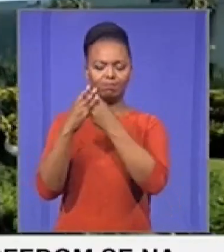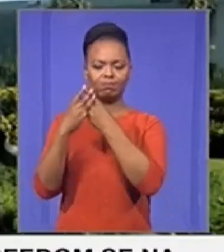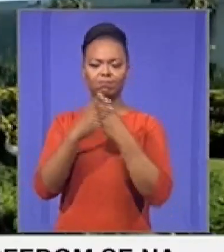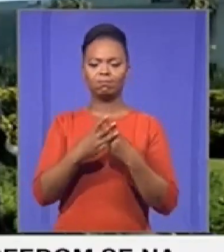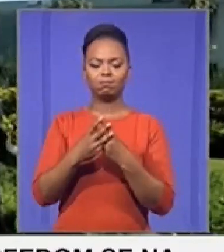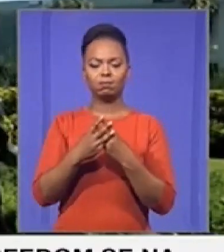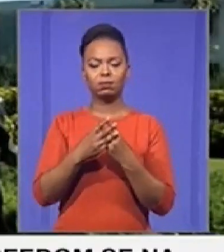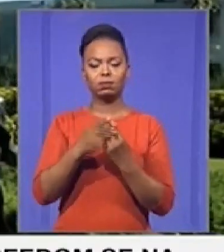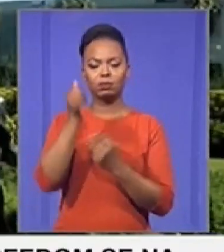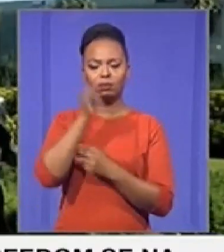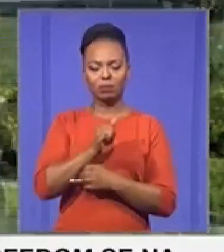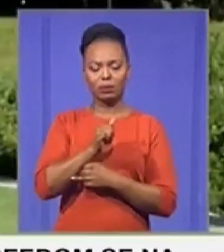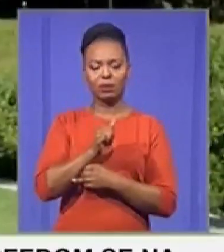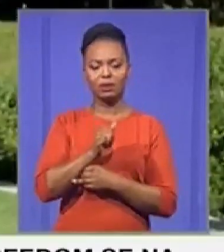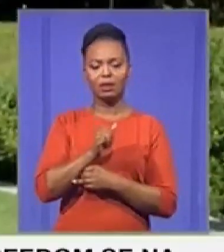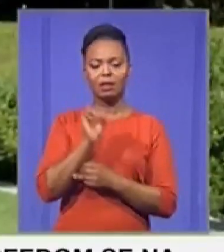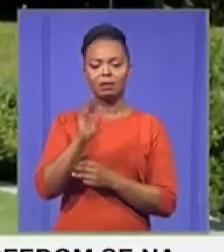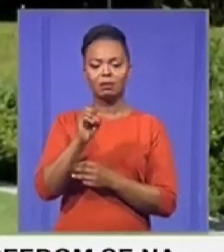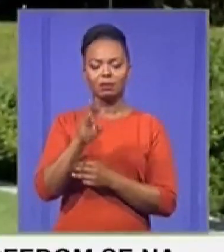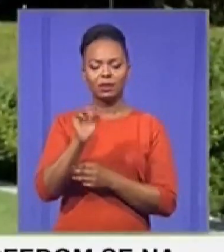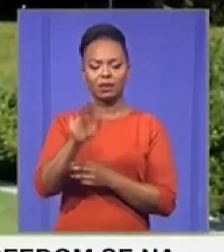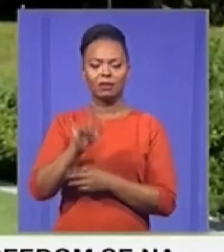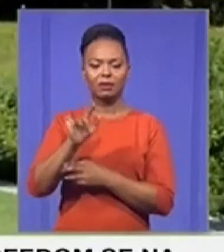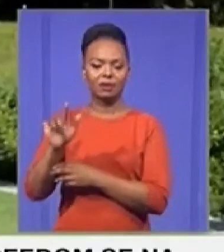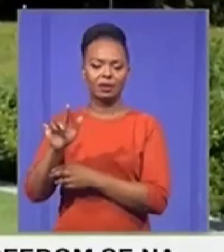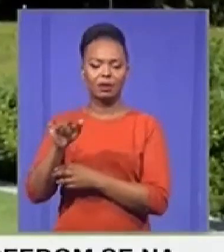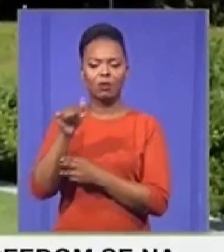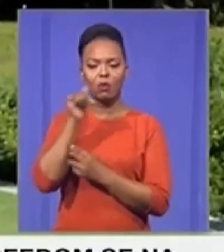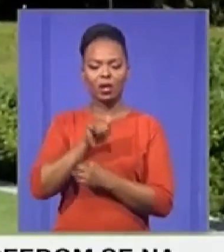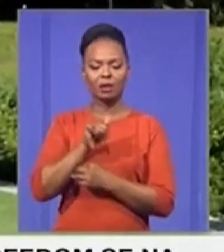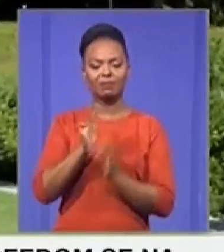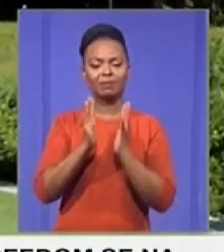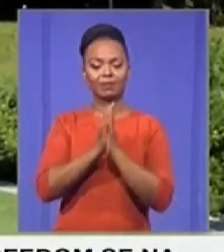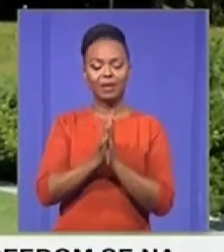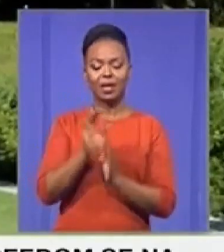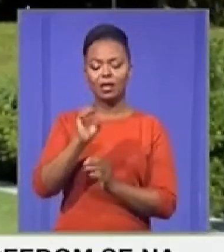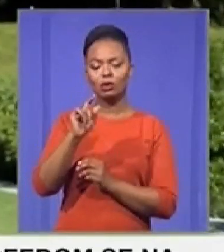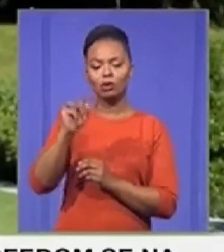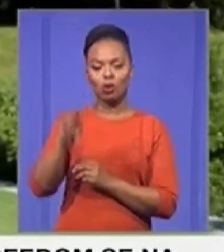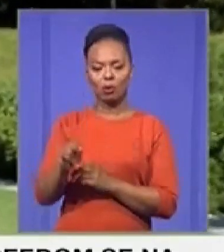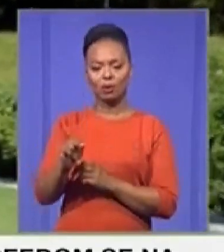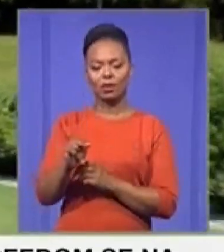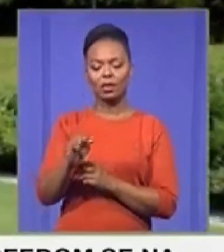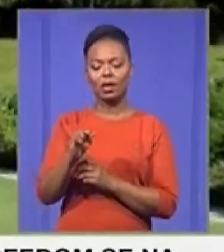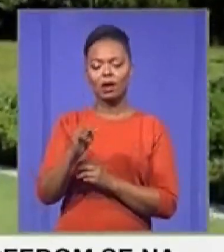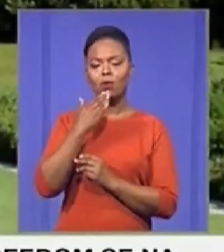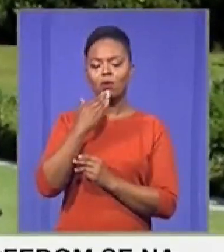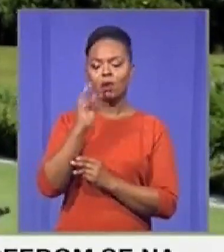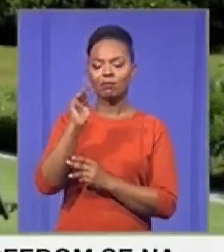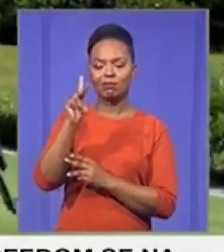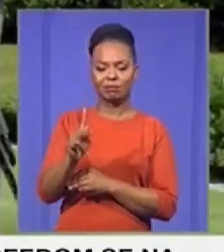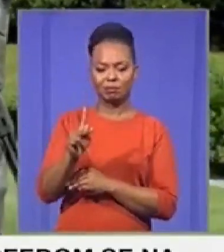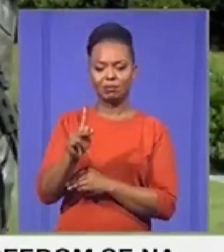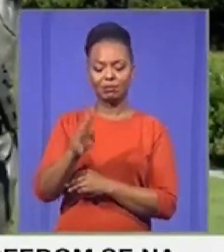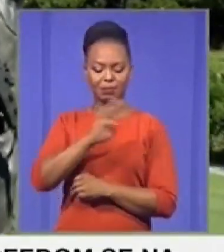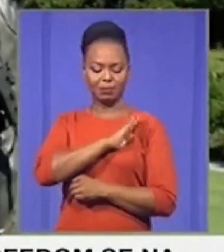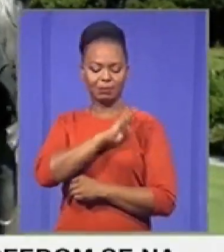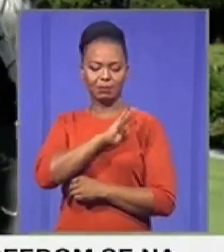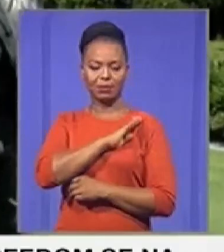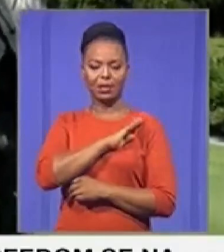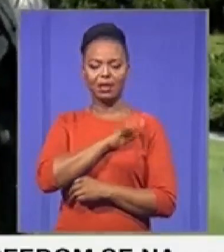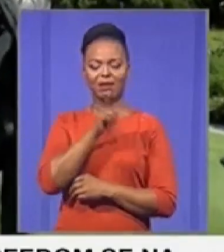la 12 Lwetse 1977. Solomon Kalushi Mahlangu le sole la MK o ile a fanyewa ke